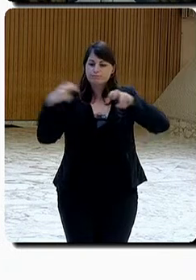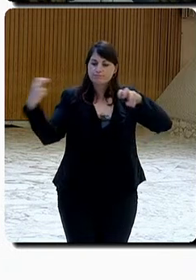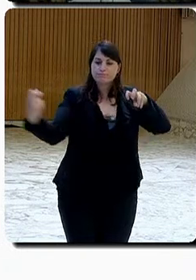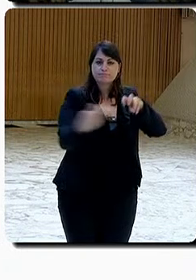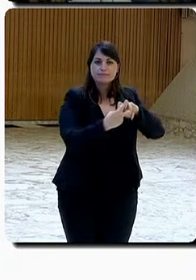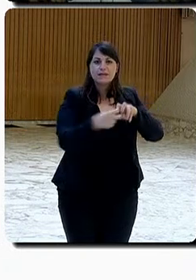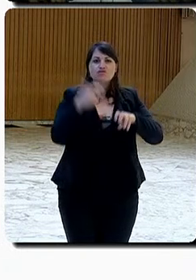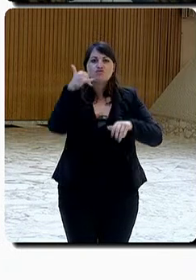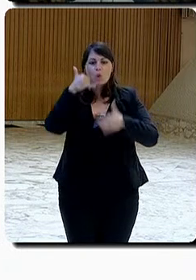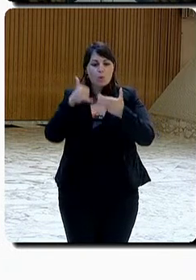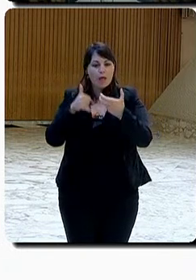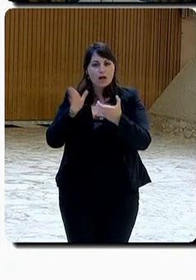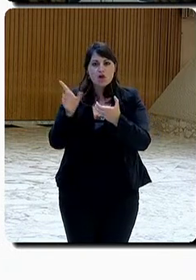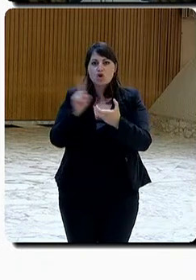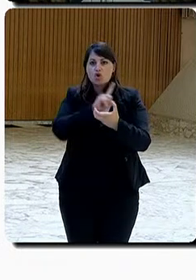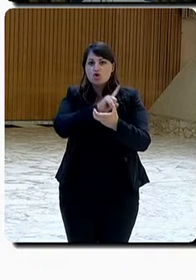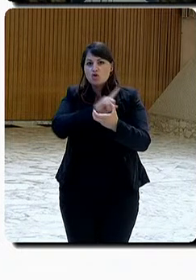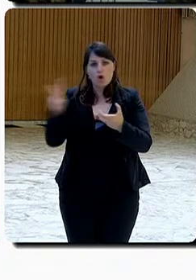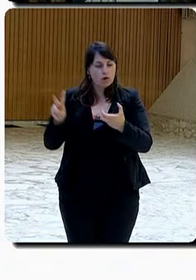Let me conclude.